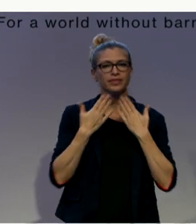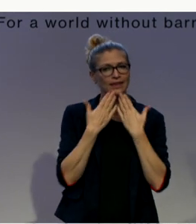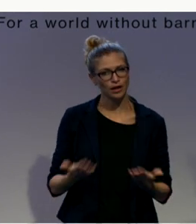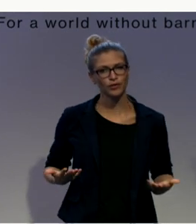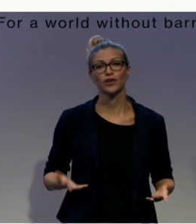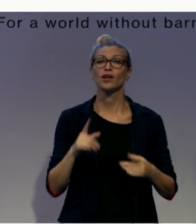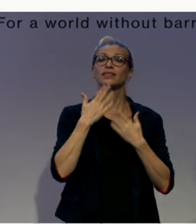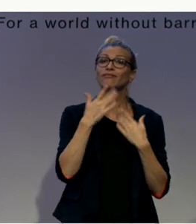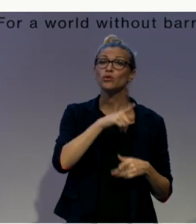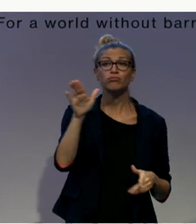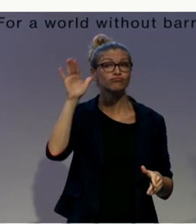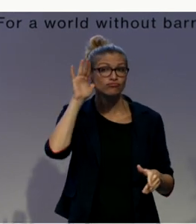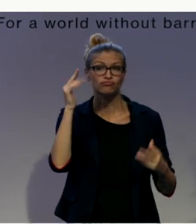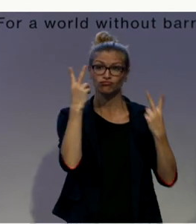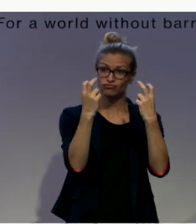listening.